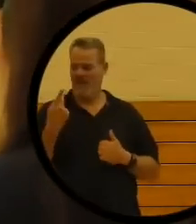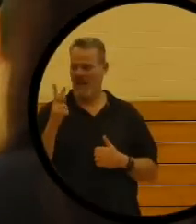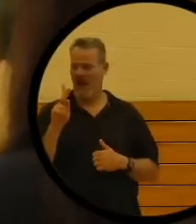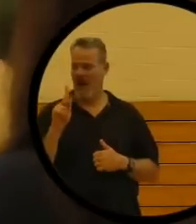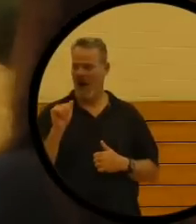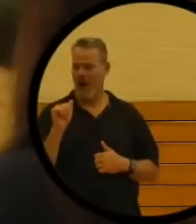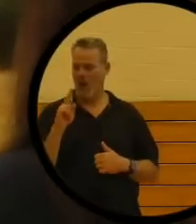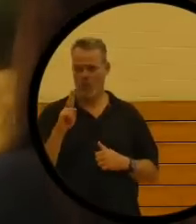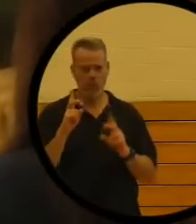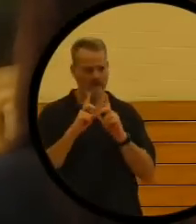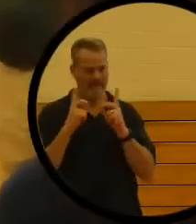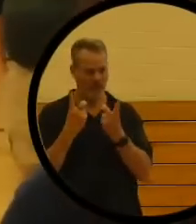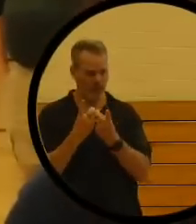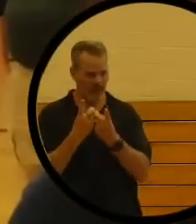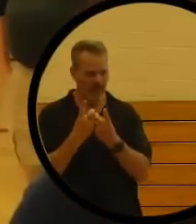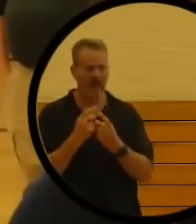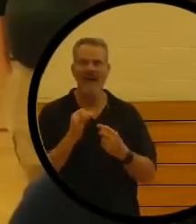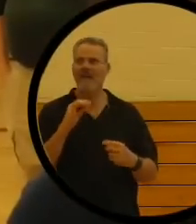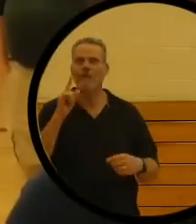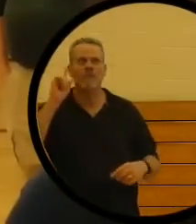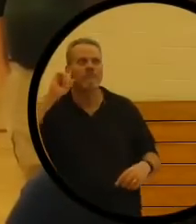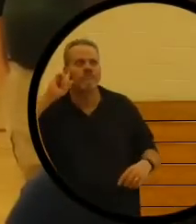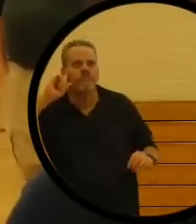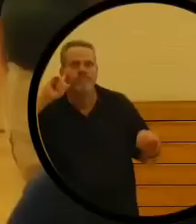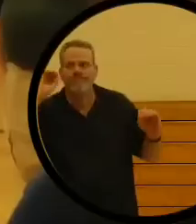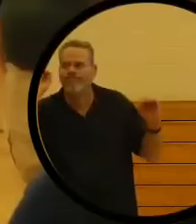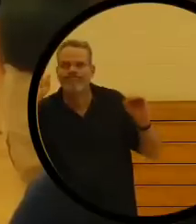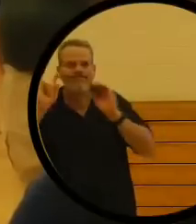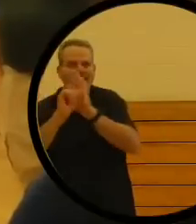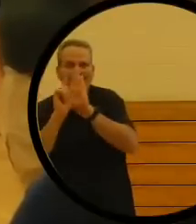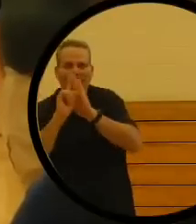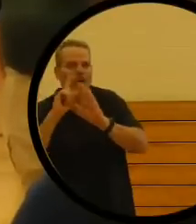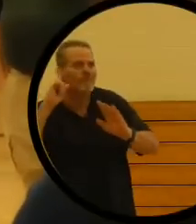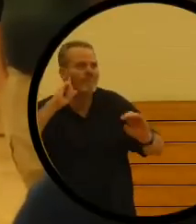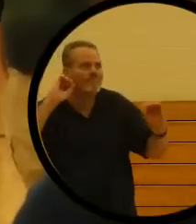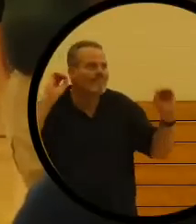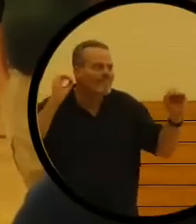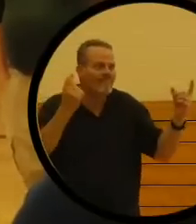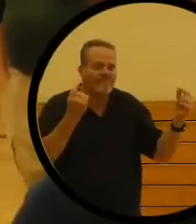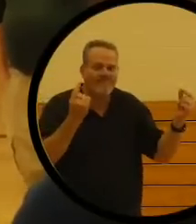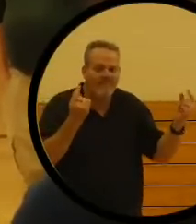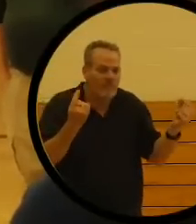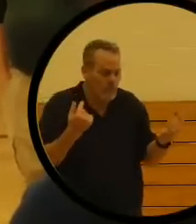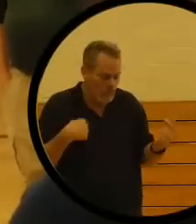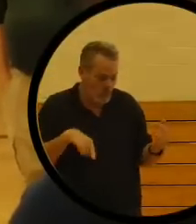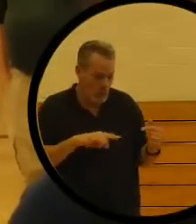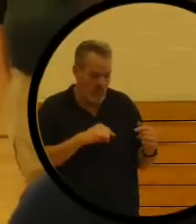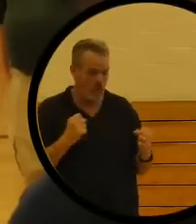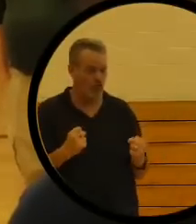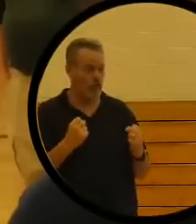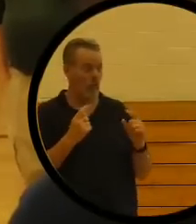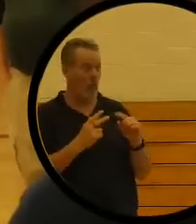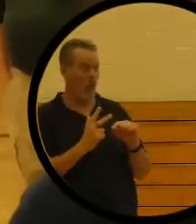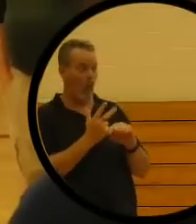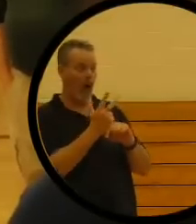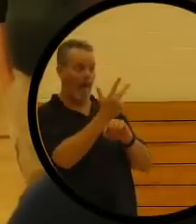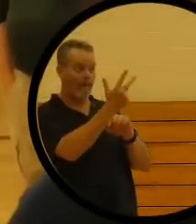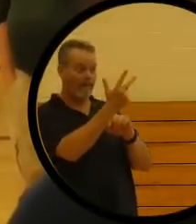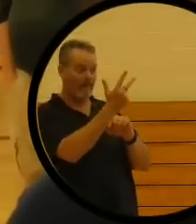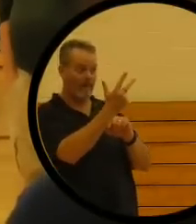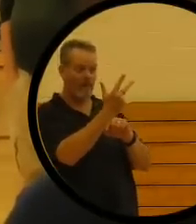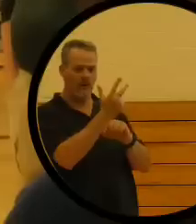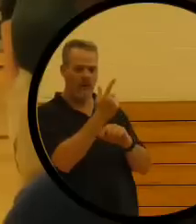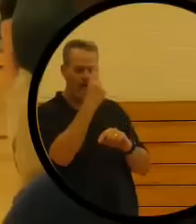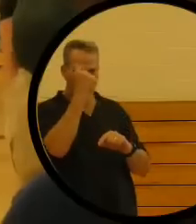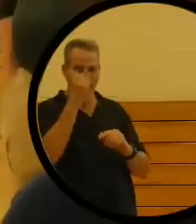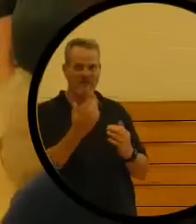hear a siren or know exactly the phone, if we're off grid or whatnot, do we go up because of a tsunami risk? Or, because if we go